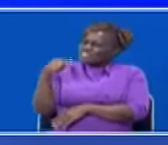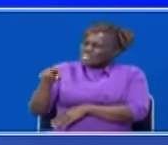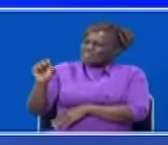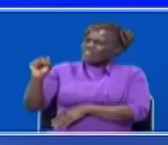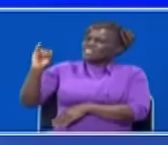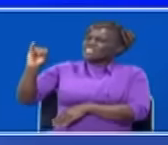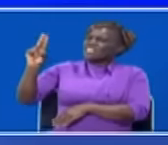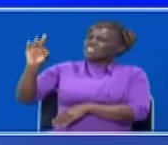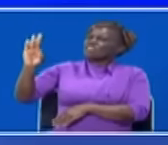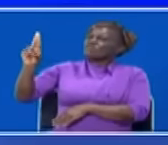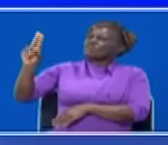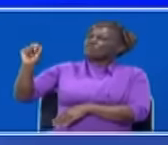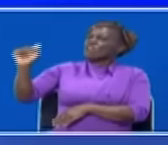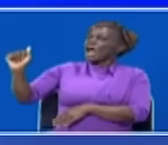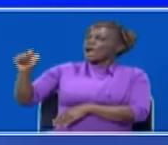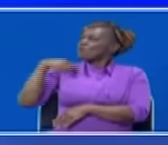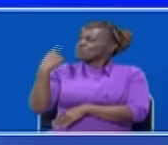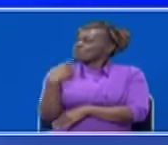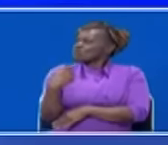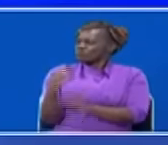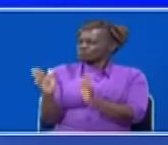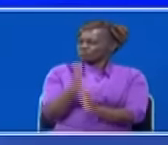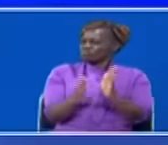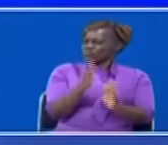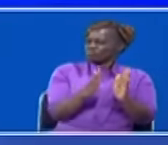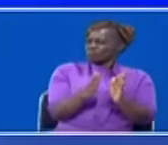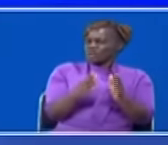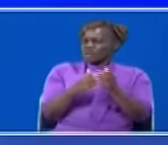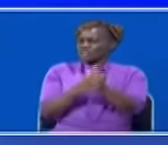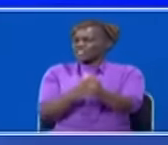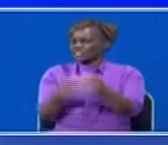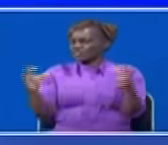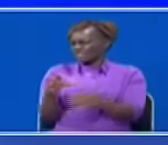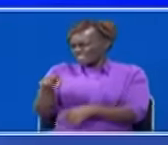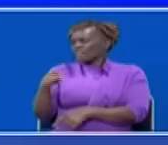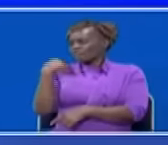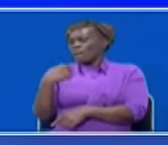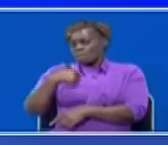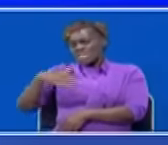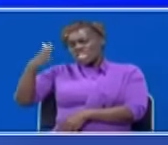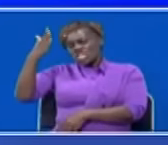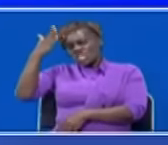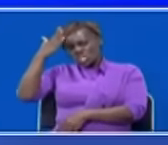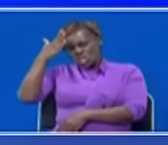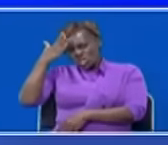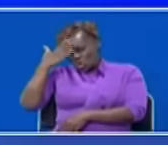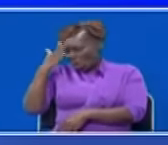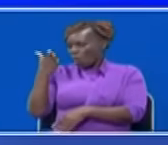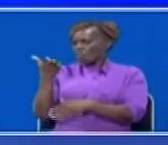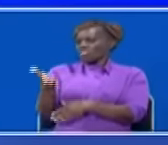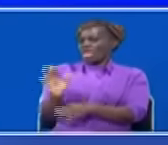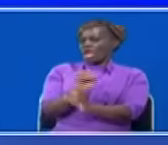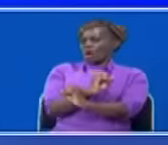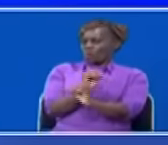Sifuna? In the structure of the party, in the leadership of the party, I know no character called Edwin